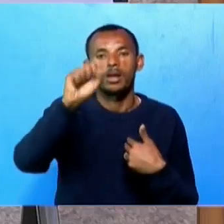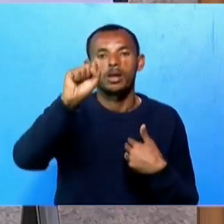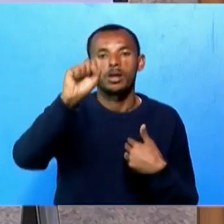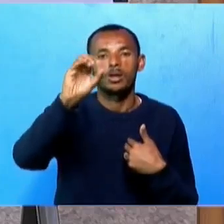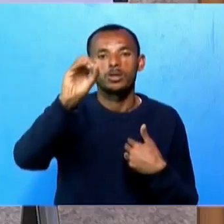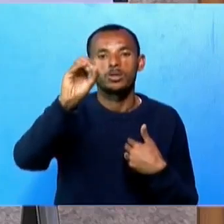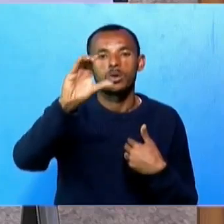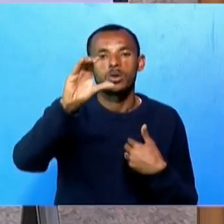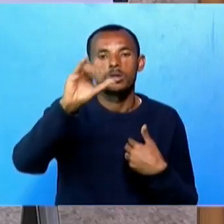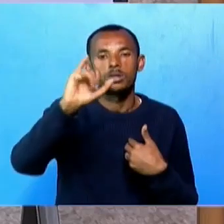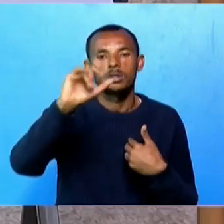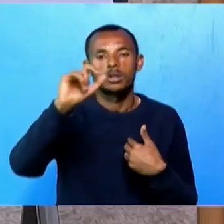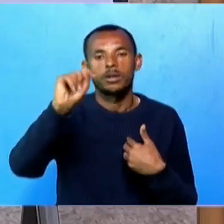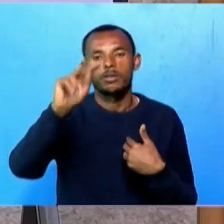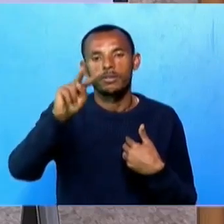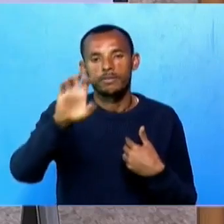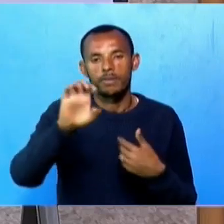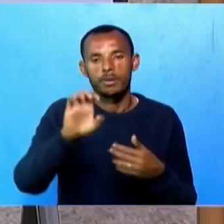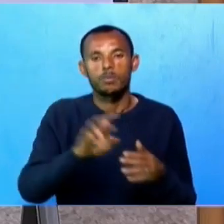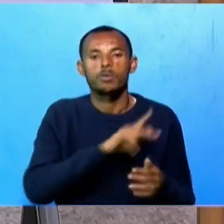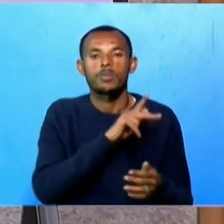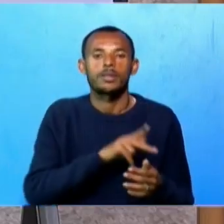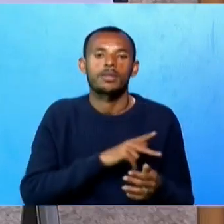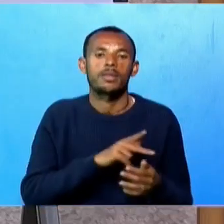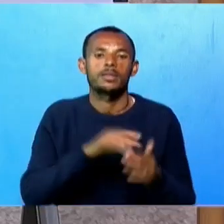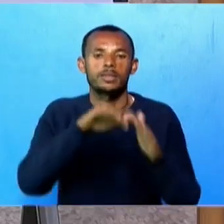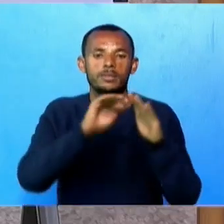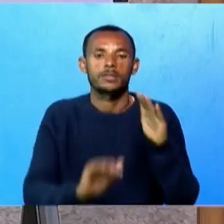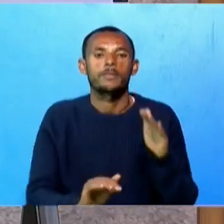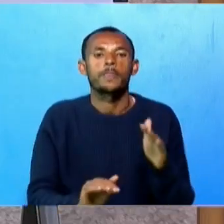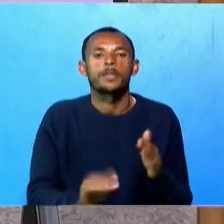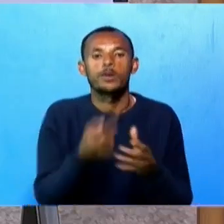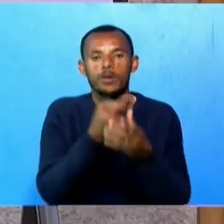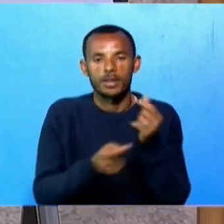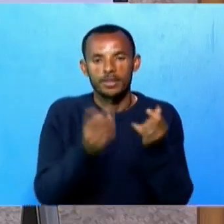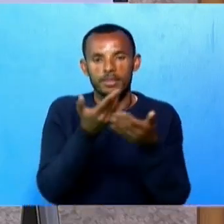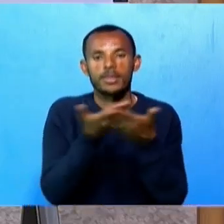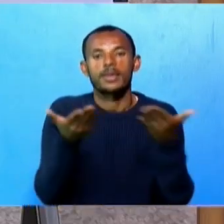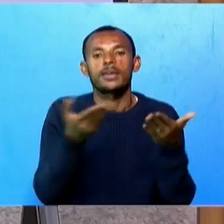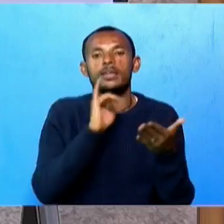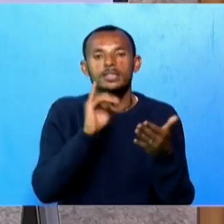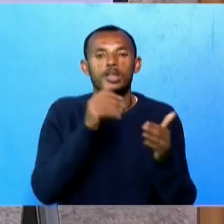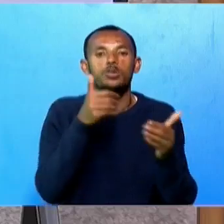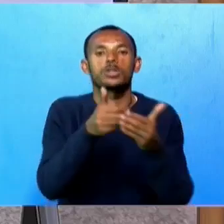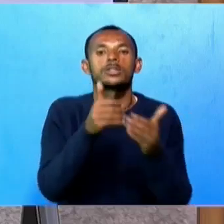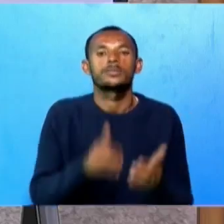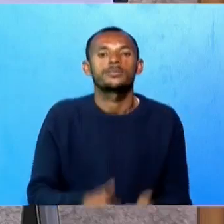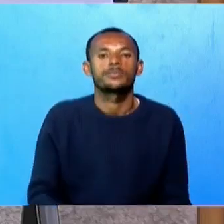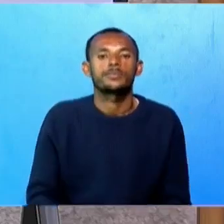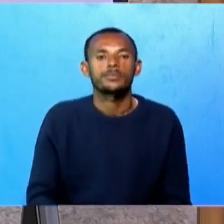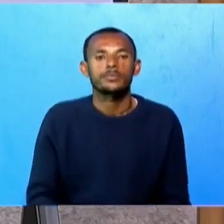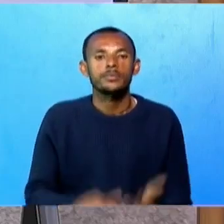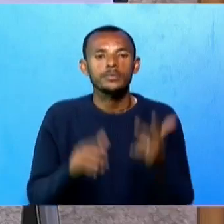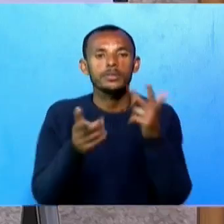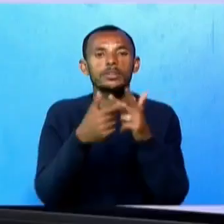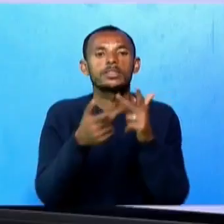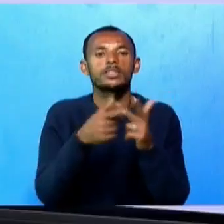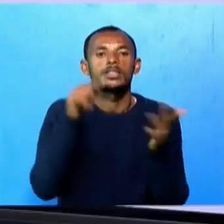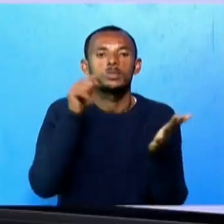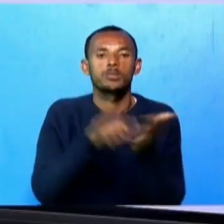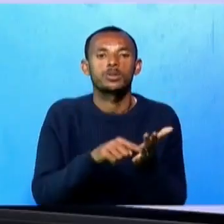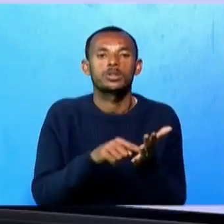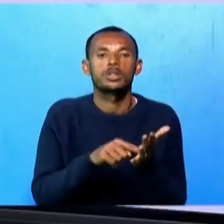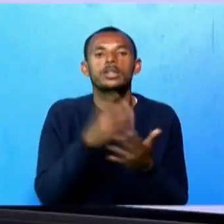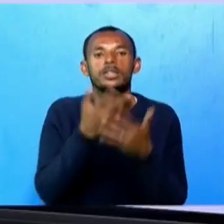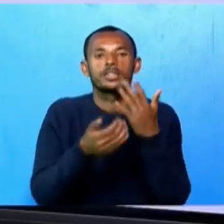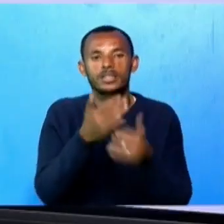right? So the only thing that we have seen is the closure-ity. The third point of discussion